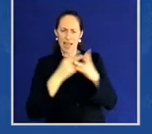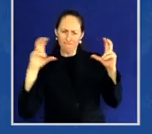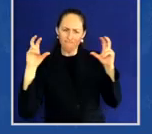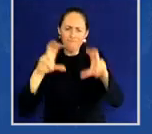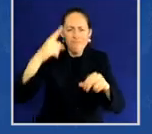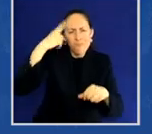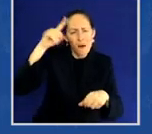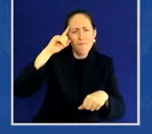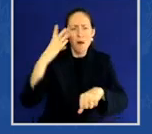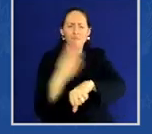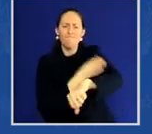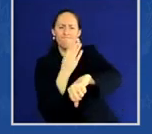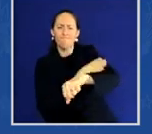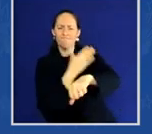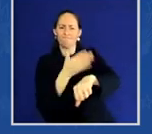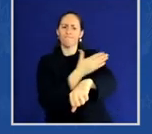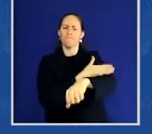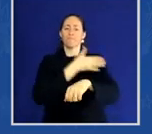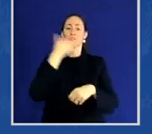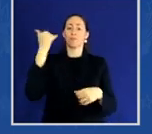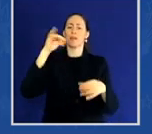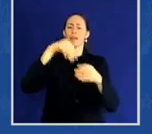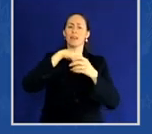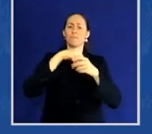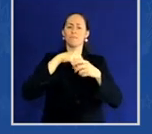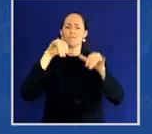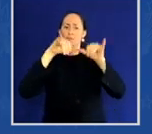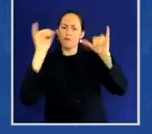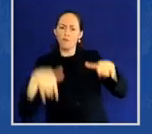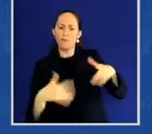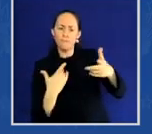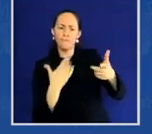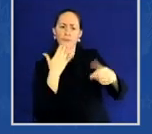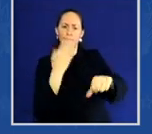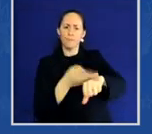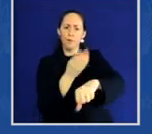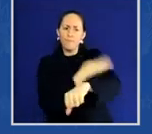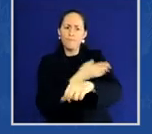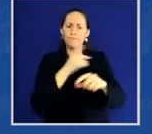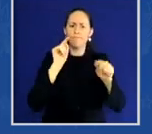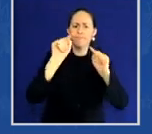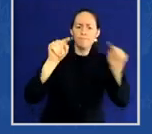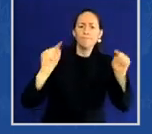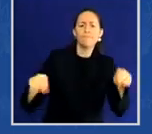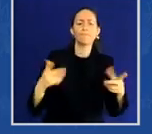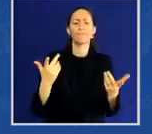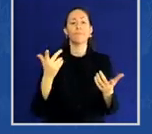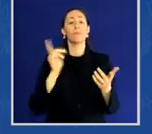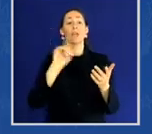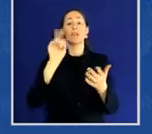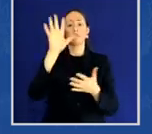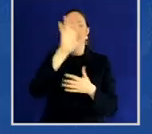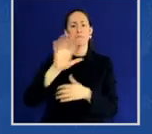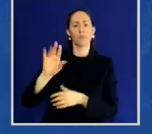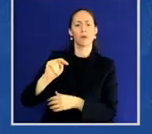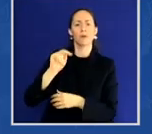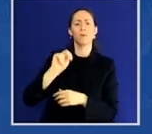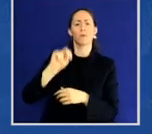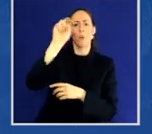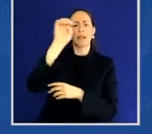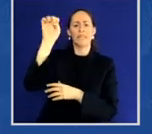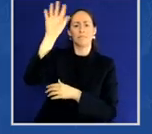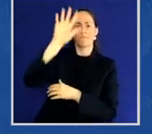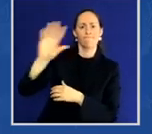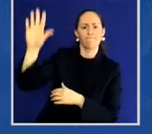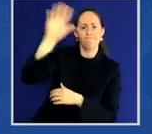making important strides on vital infrastructure projects up and down the Northeast Corridor, projects such as our Gateway program and the